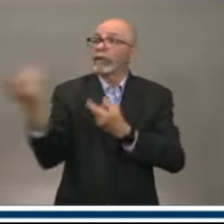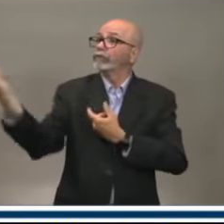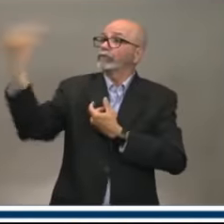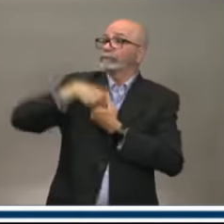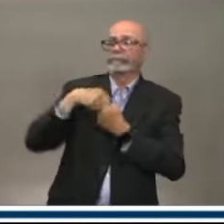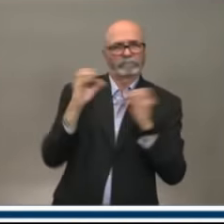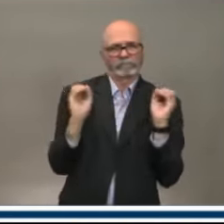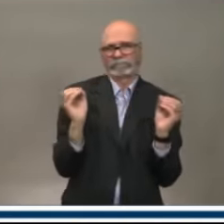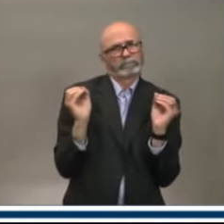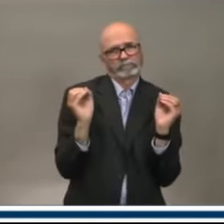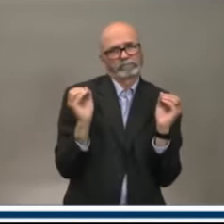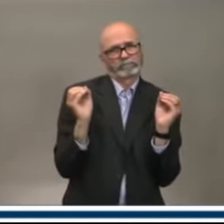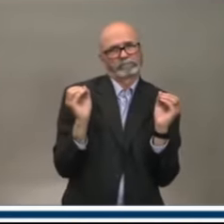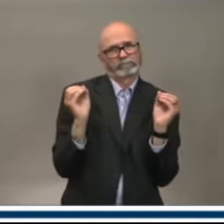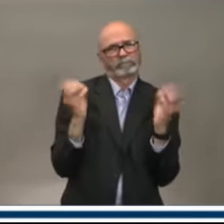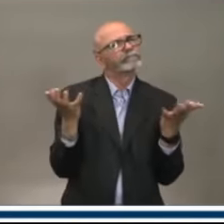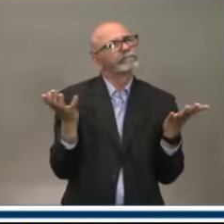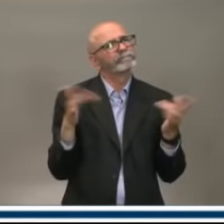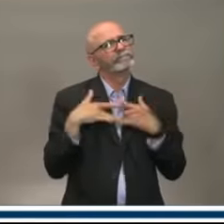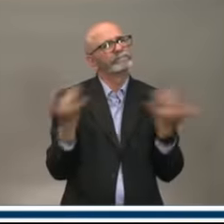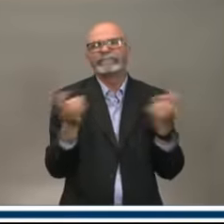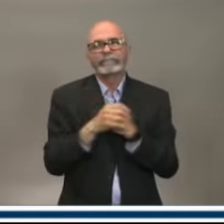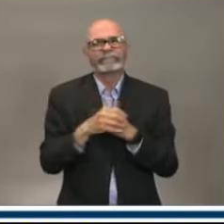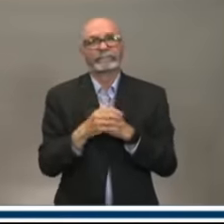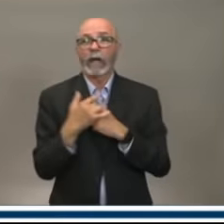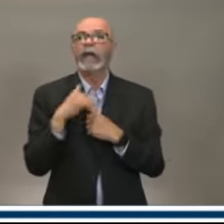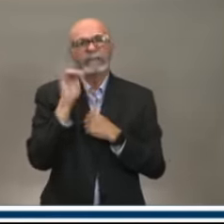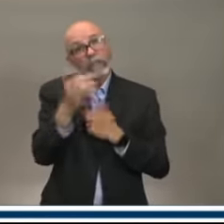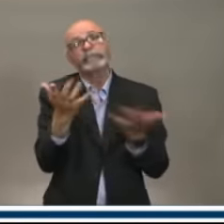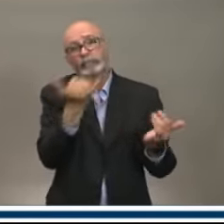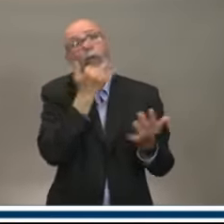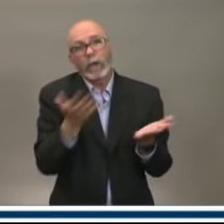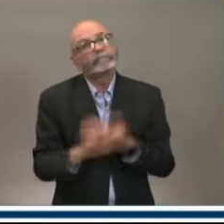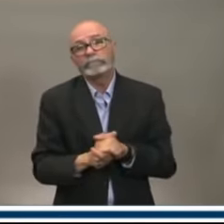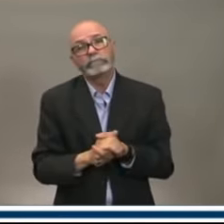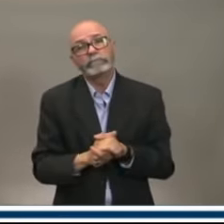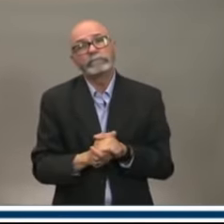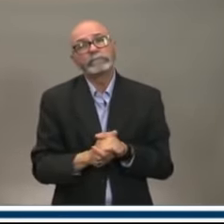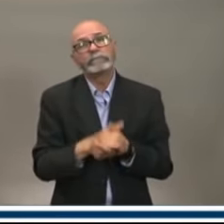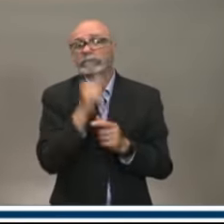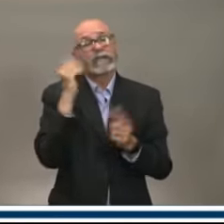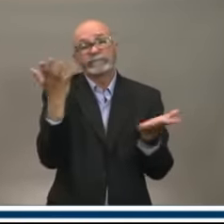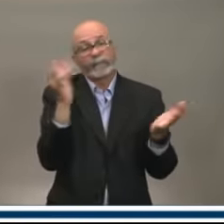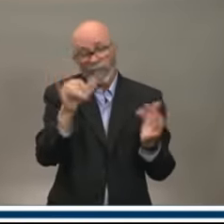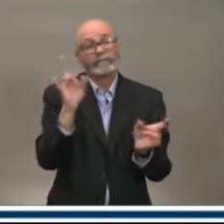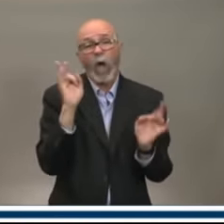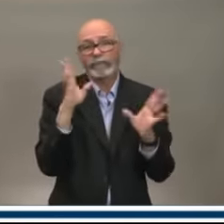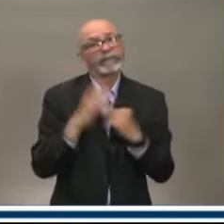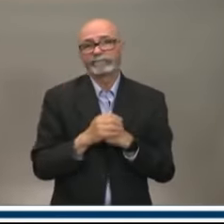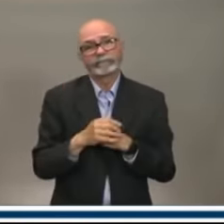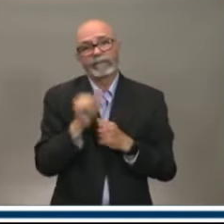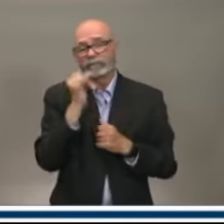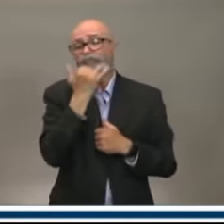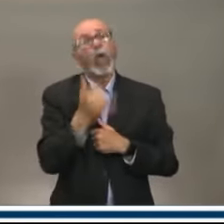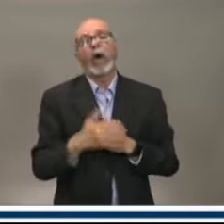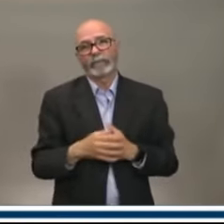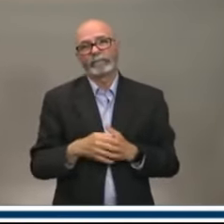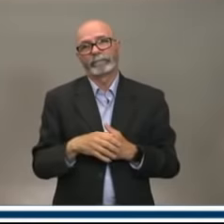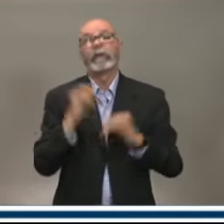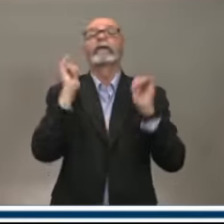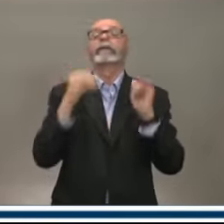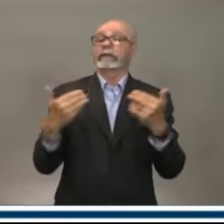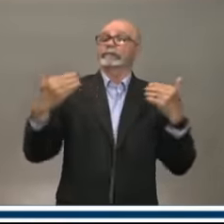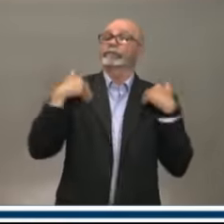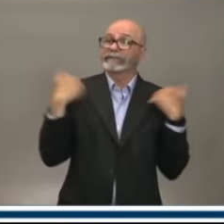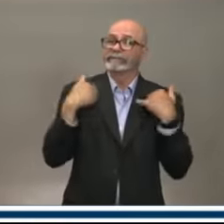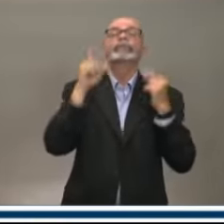that question, please? It's just not factual. It's wrong. I said to you, the minister, with the deputy minister, has been, along with the minister, reaching out to all